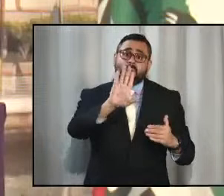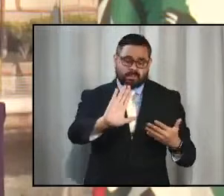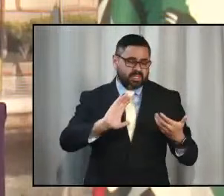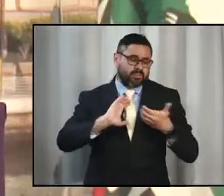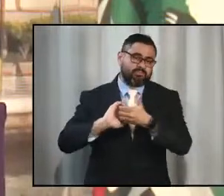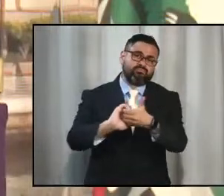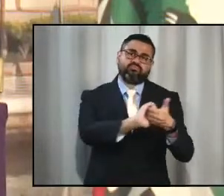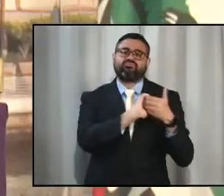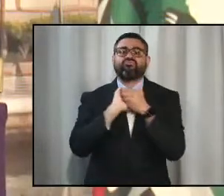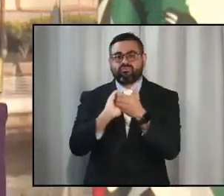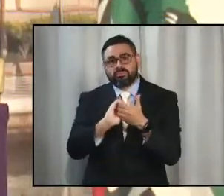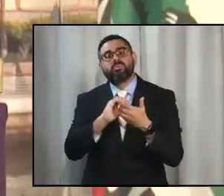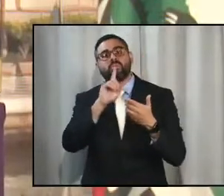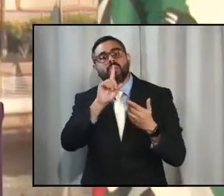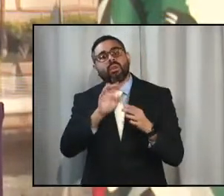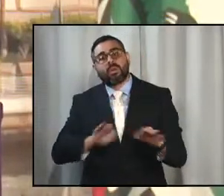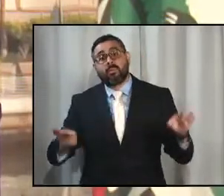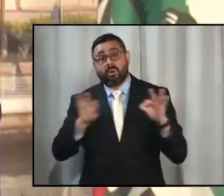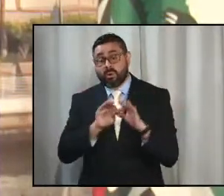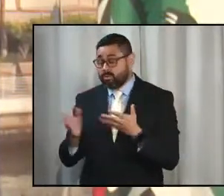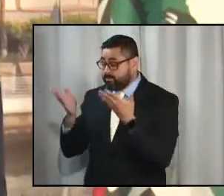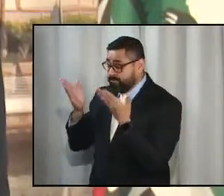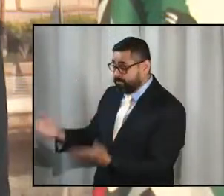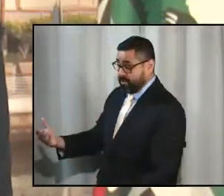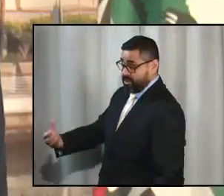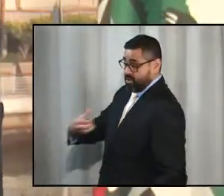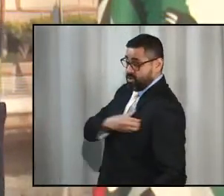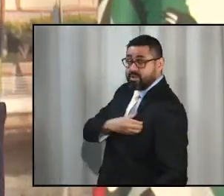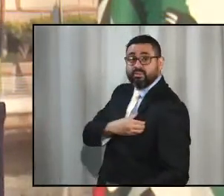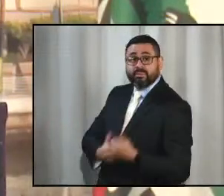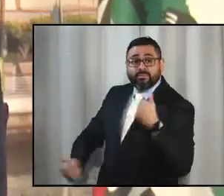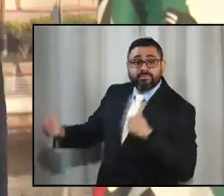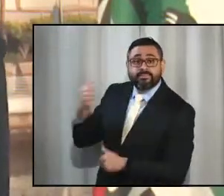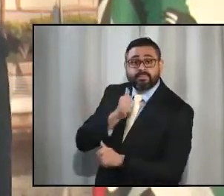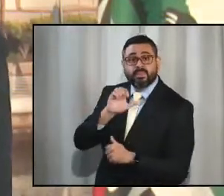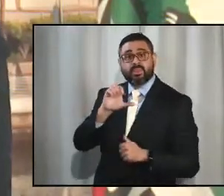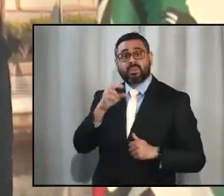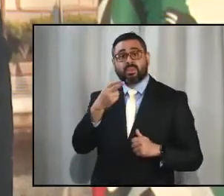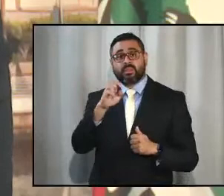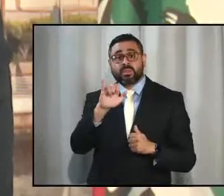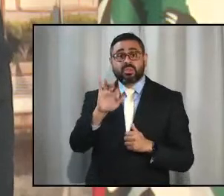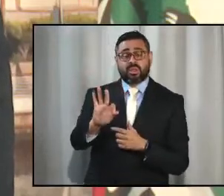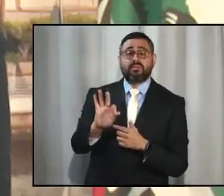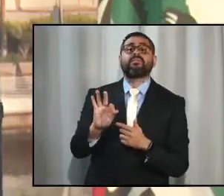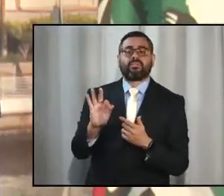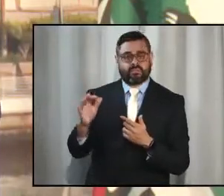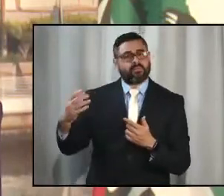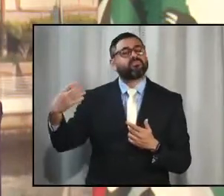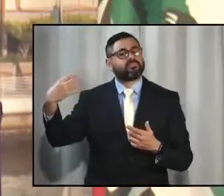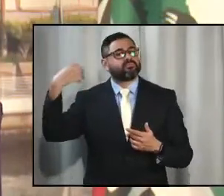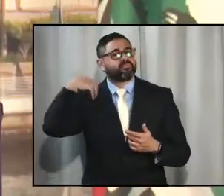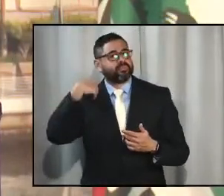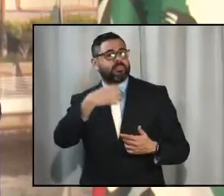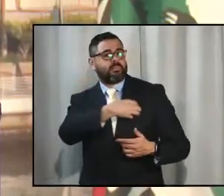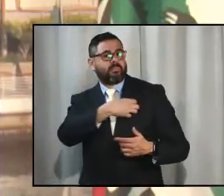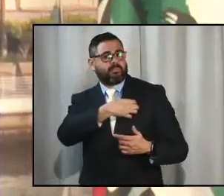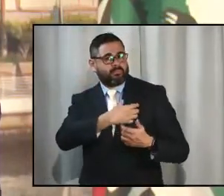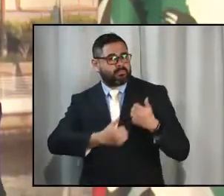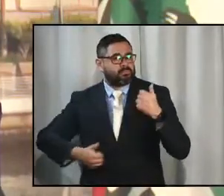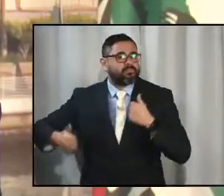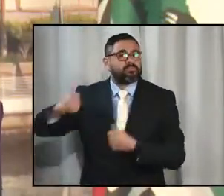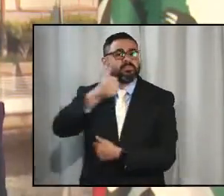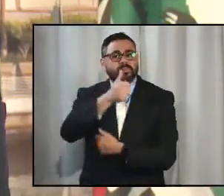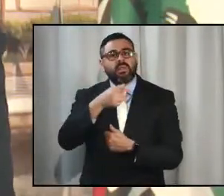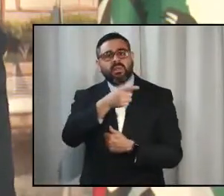important role to play. Chief Hebeish is here today with us to speak about our efforts related to safety and the health and well-being